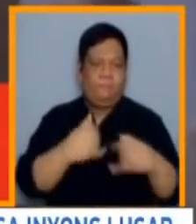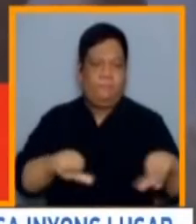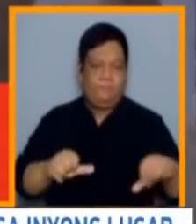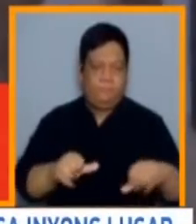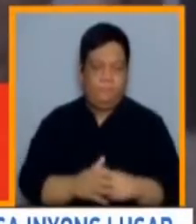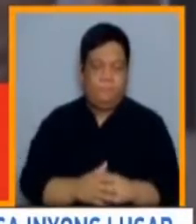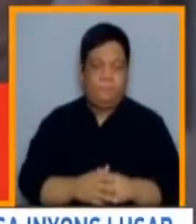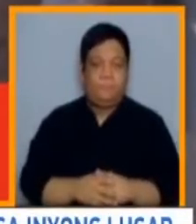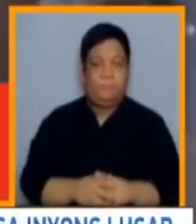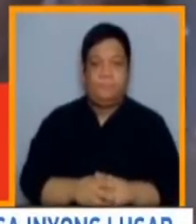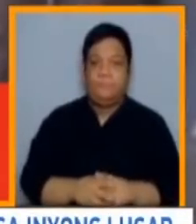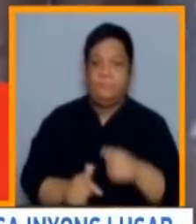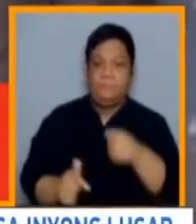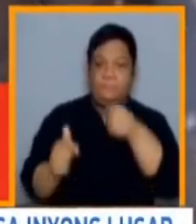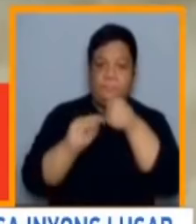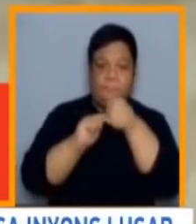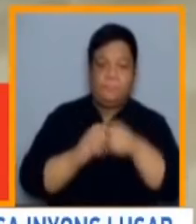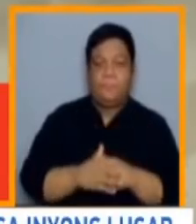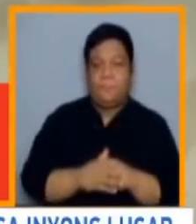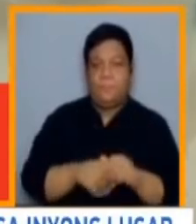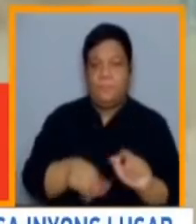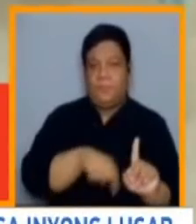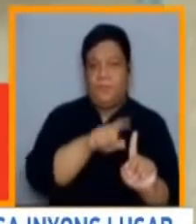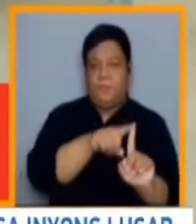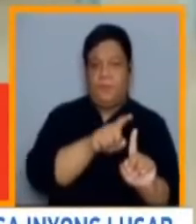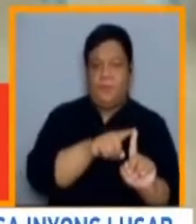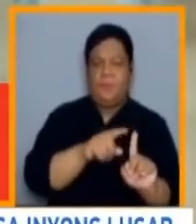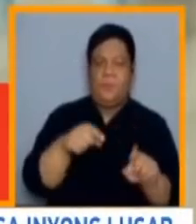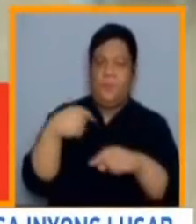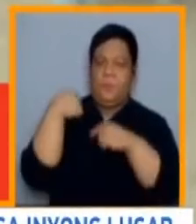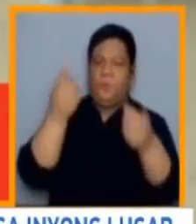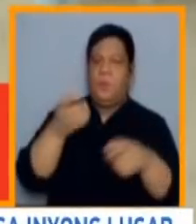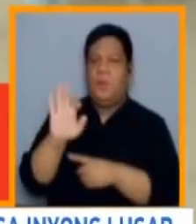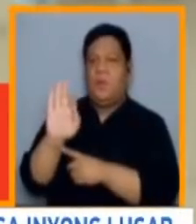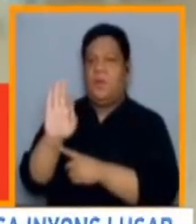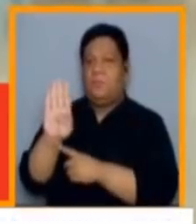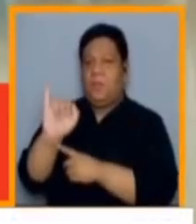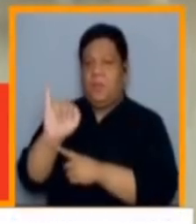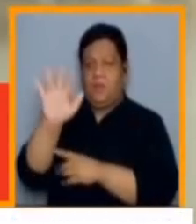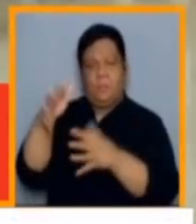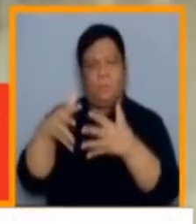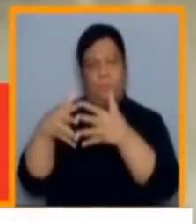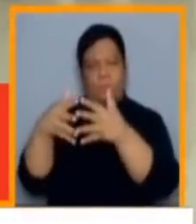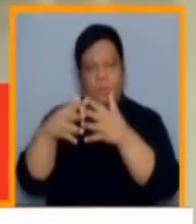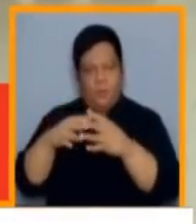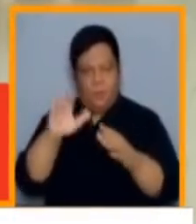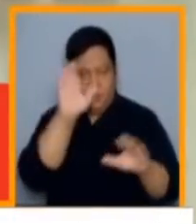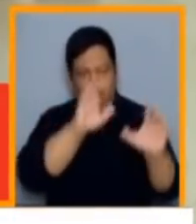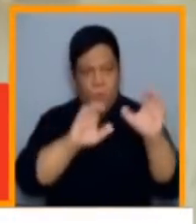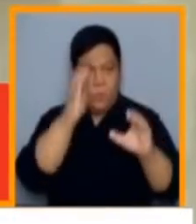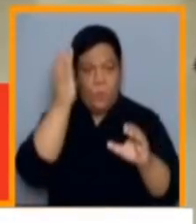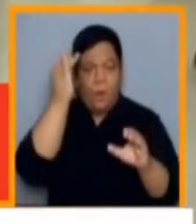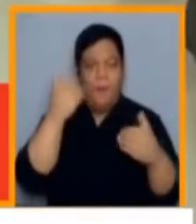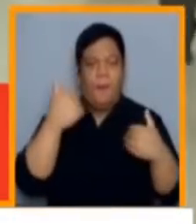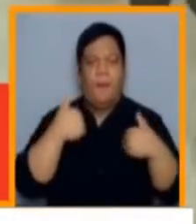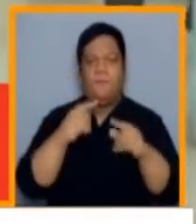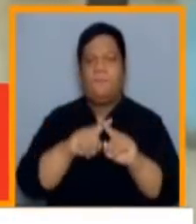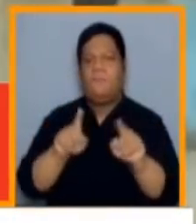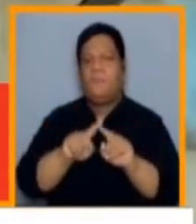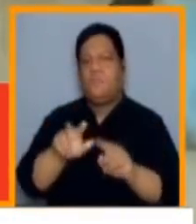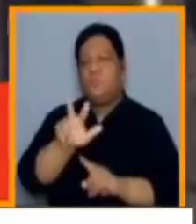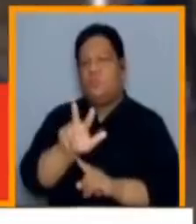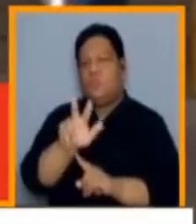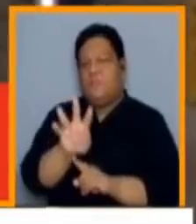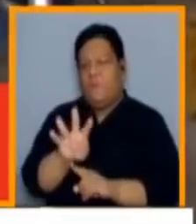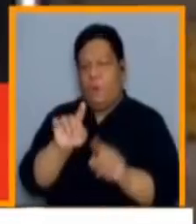na umanong hinahanap ng Federal Bureau of Investigation o FBI dahil sa 34 na arrest warrant nito dahil sa kasong child